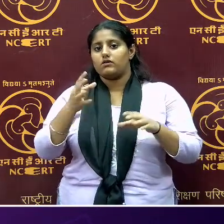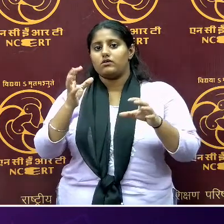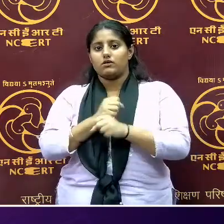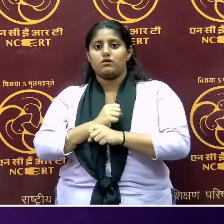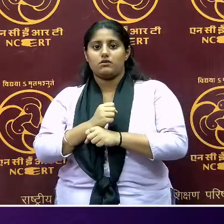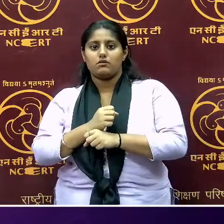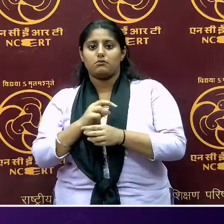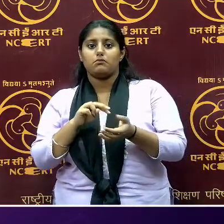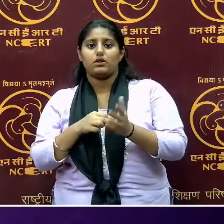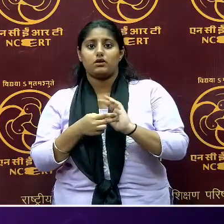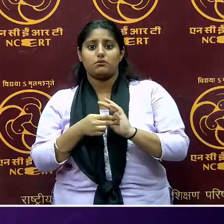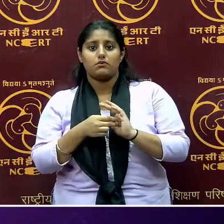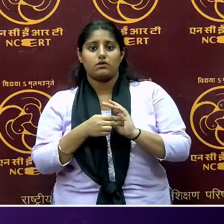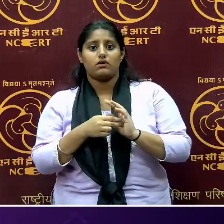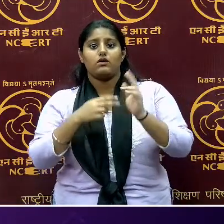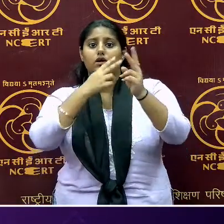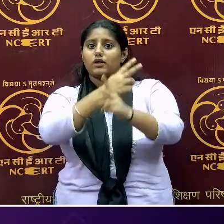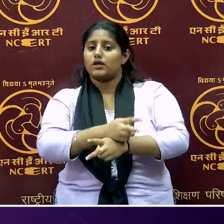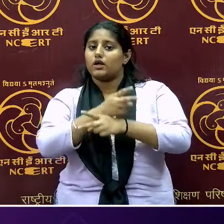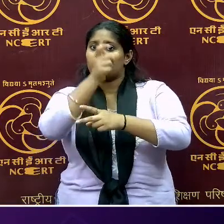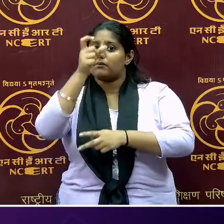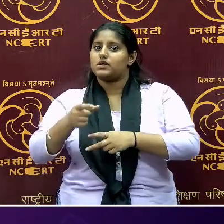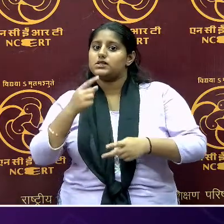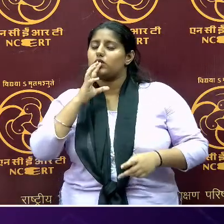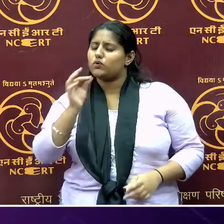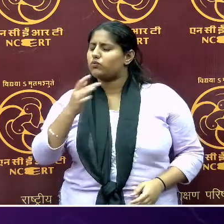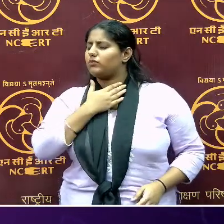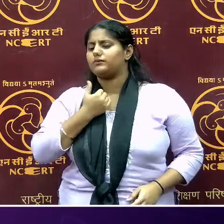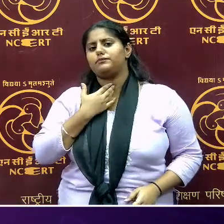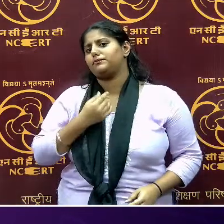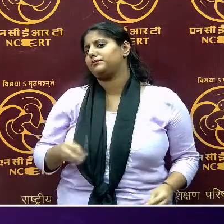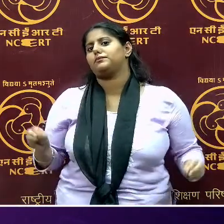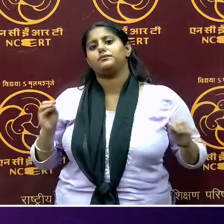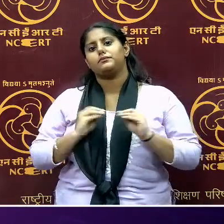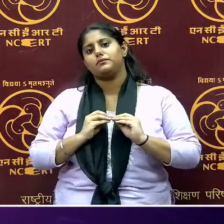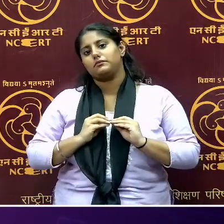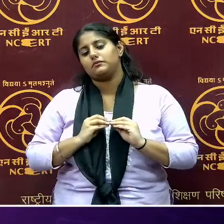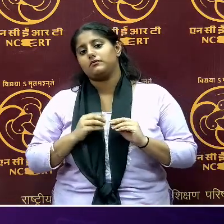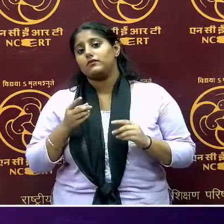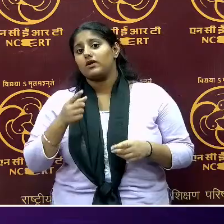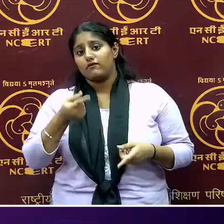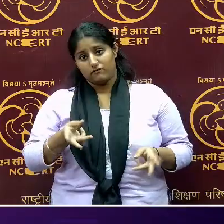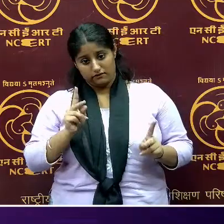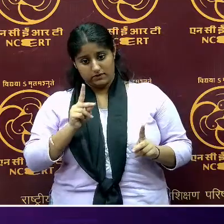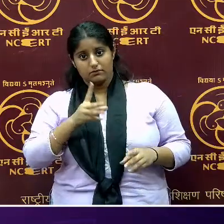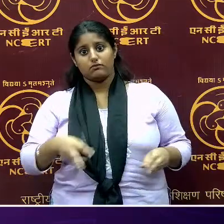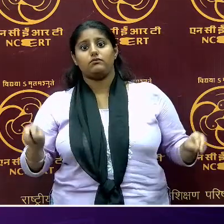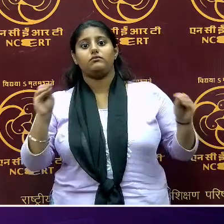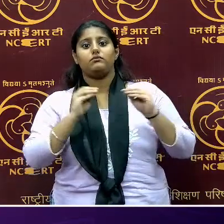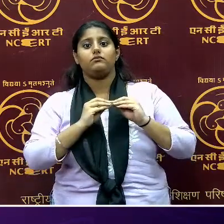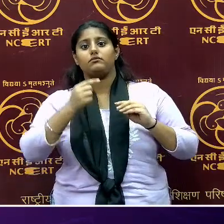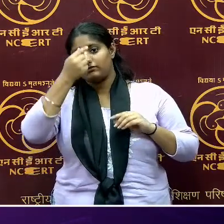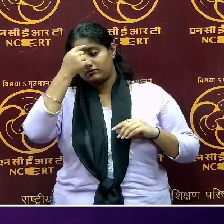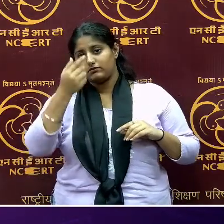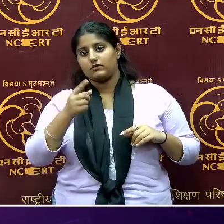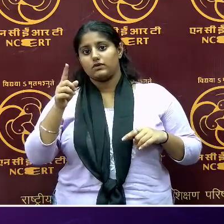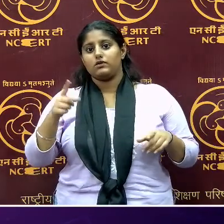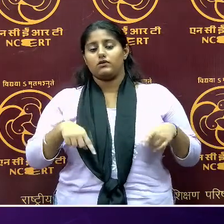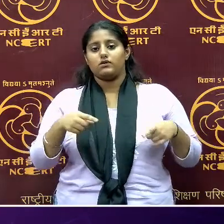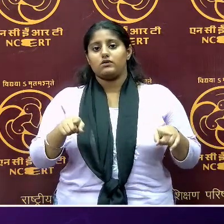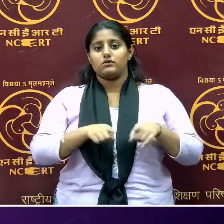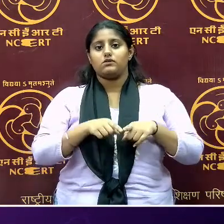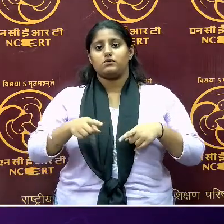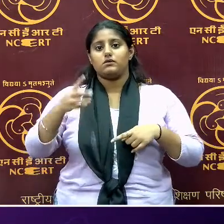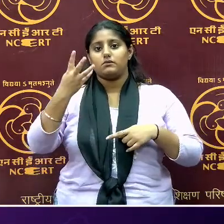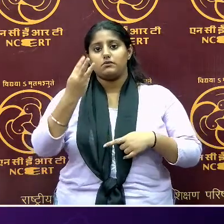means caretaker was too clever. Yes. Right, ma'am? Okay. Now, see, his problem again is there. The following night, the thief